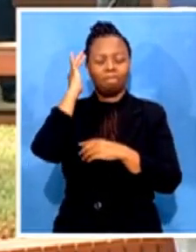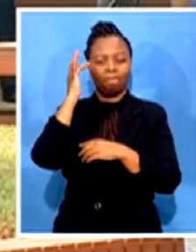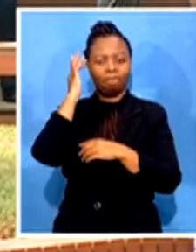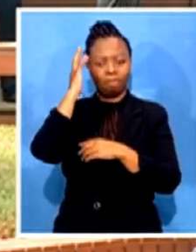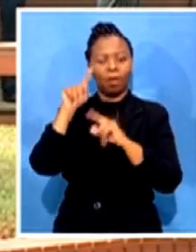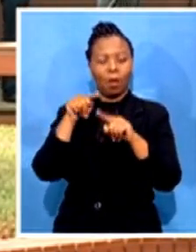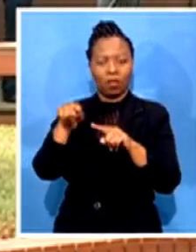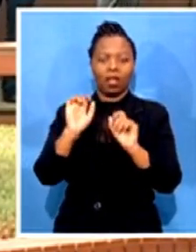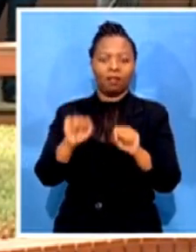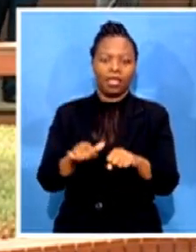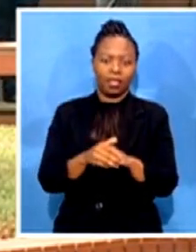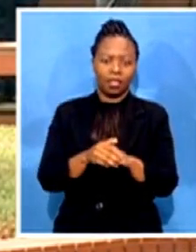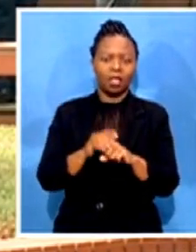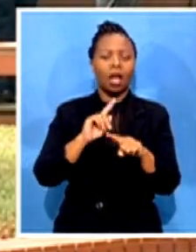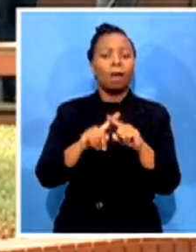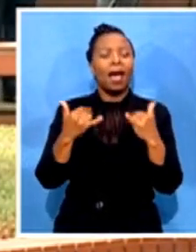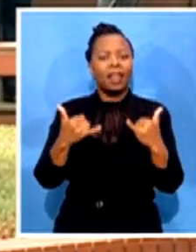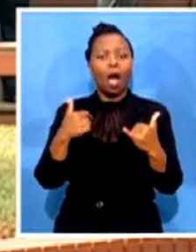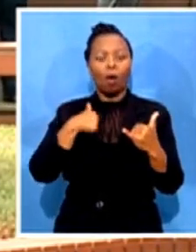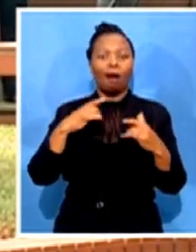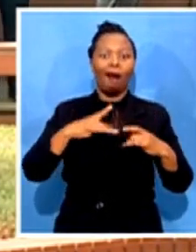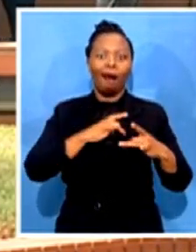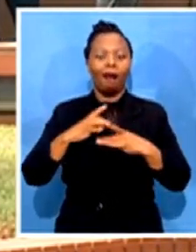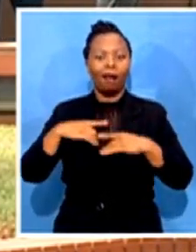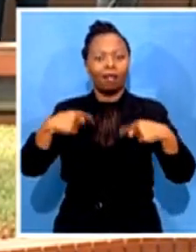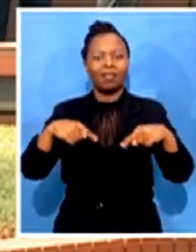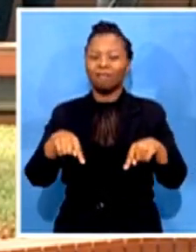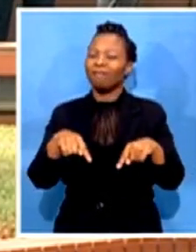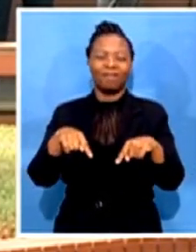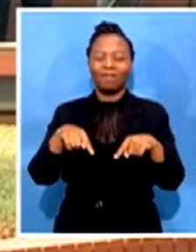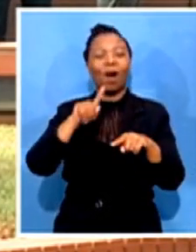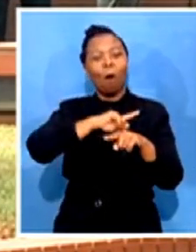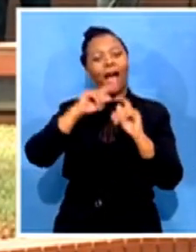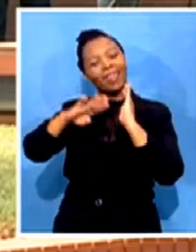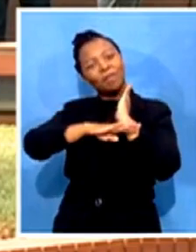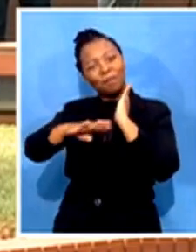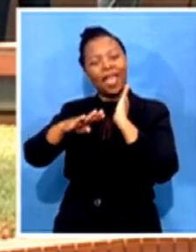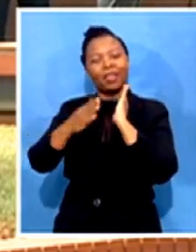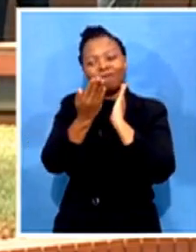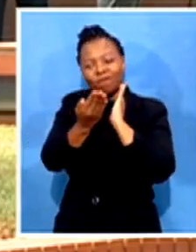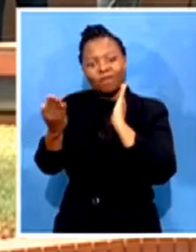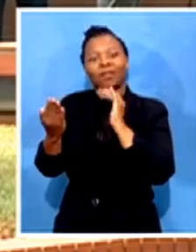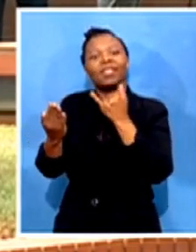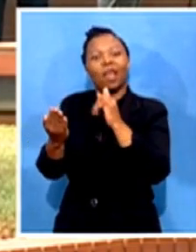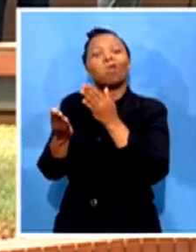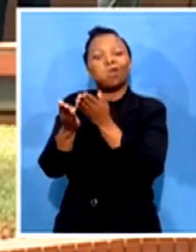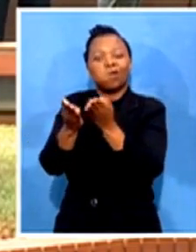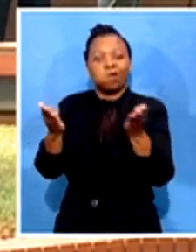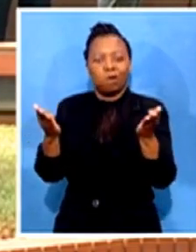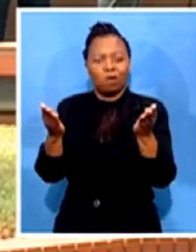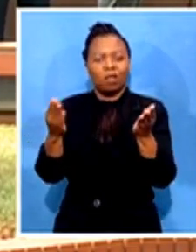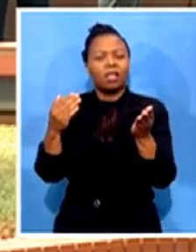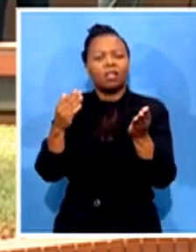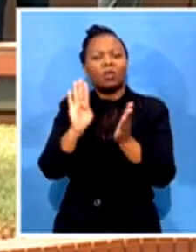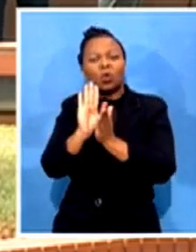panic because the bed capacity is still there. It's not, we have not run short of the bed capacity